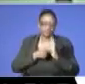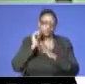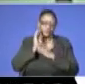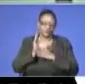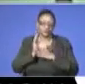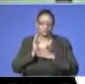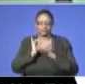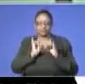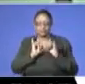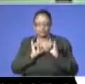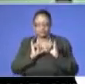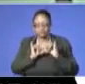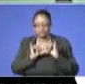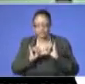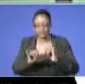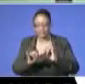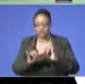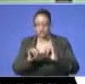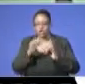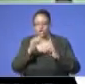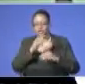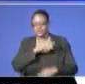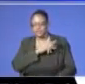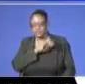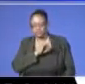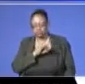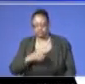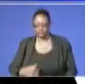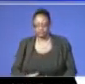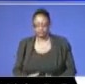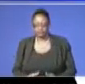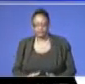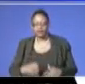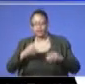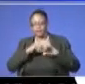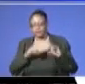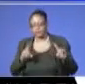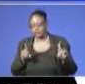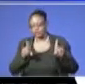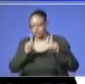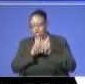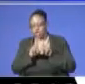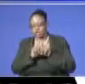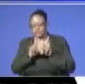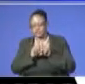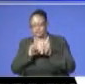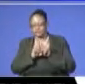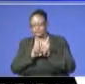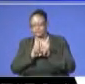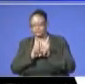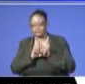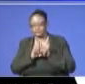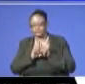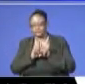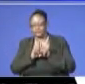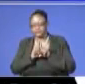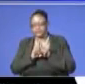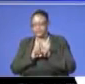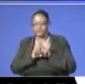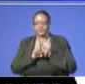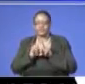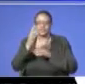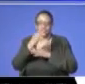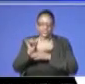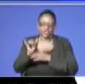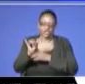remains on the ministry's agenda. Well, the country's austerity measures also means cutting down on the